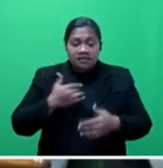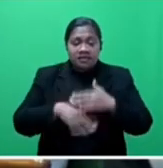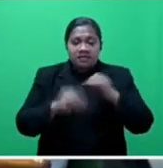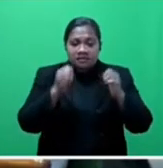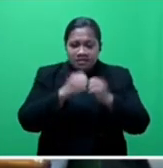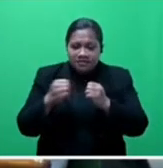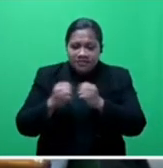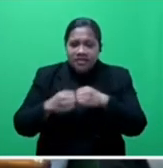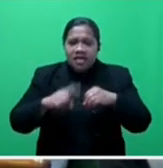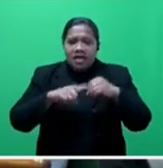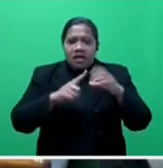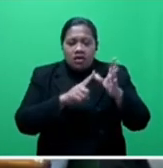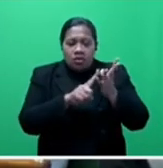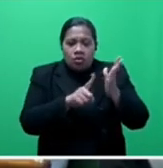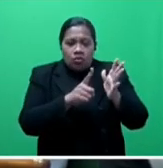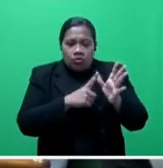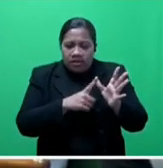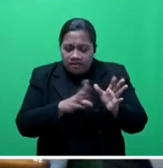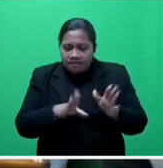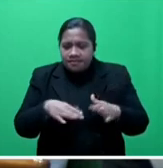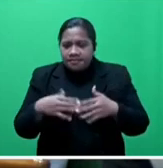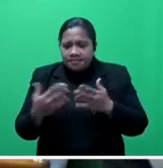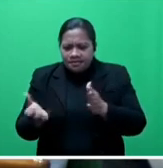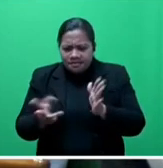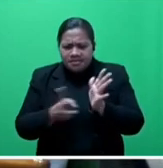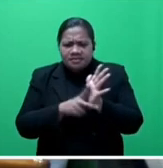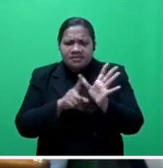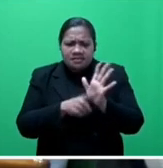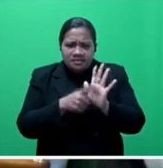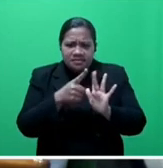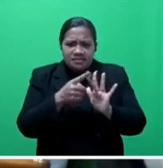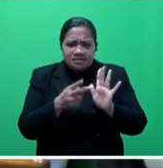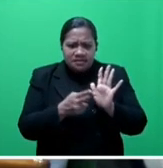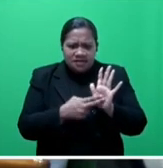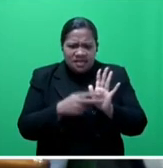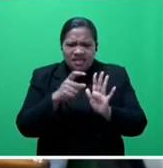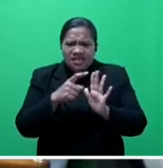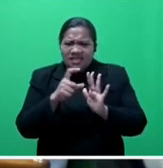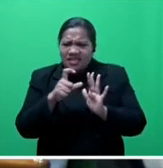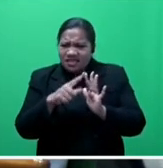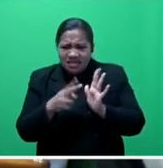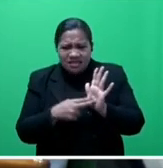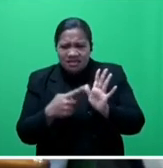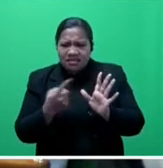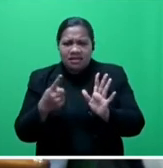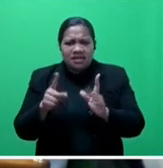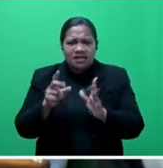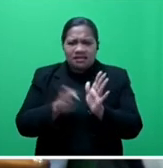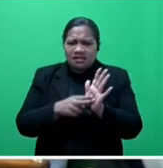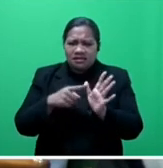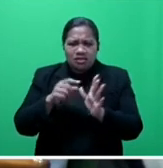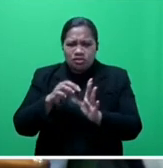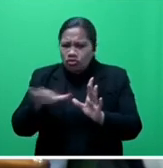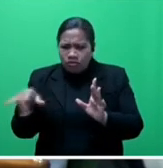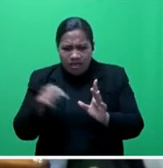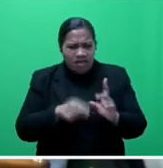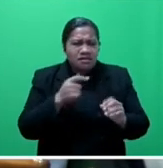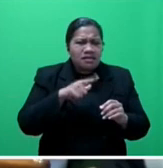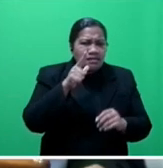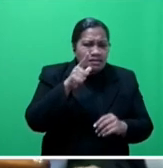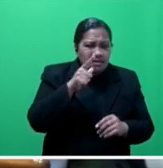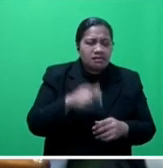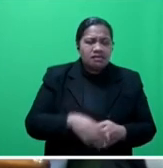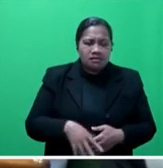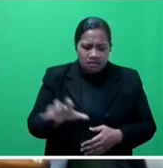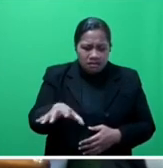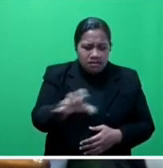and Nandonumai, for instance. They are there by the grace of the landowners of such places. But such impoverished settlements